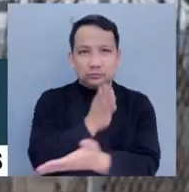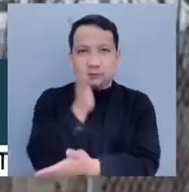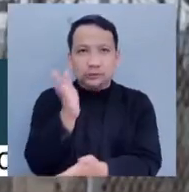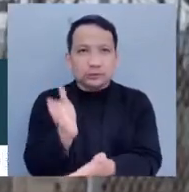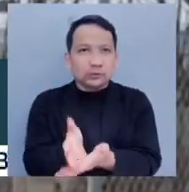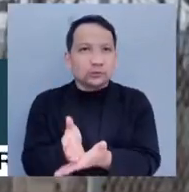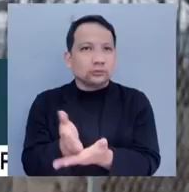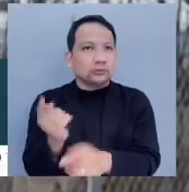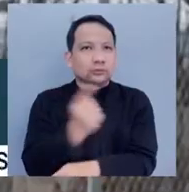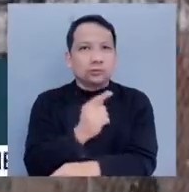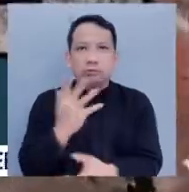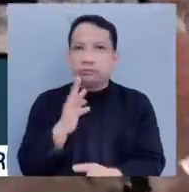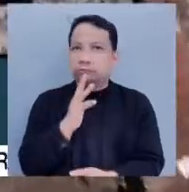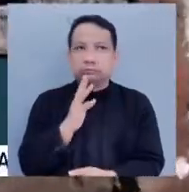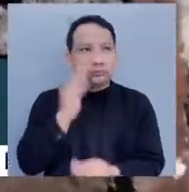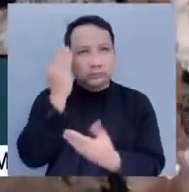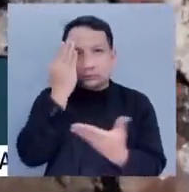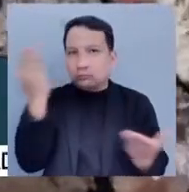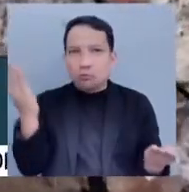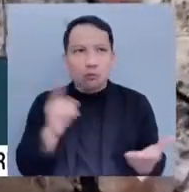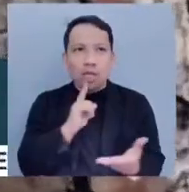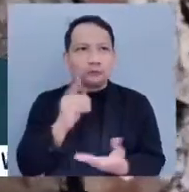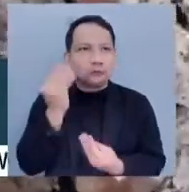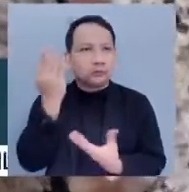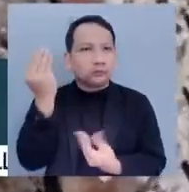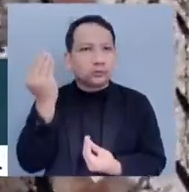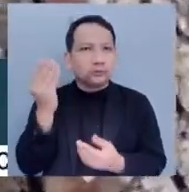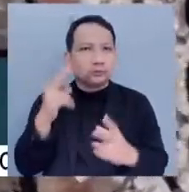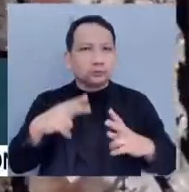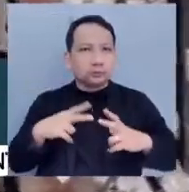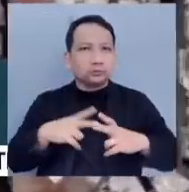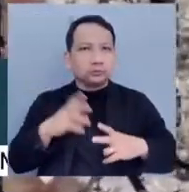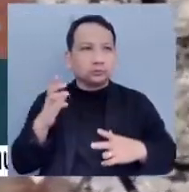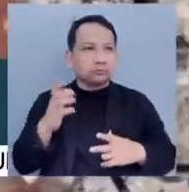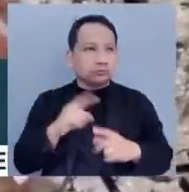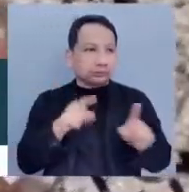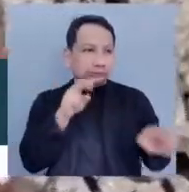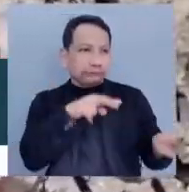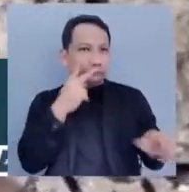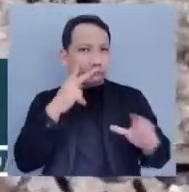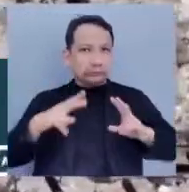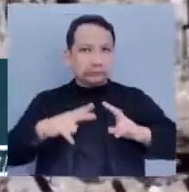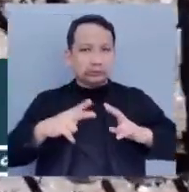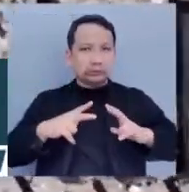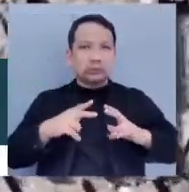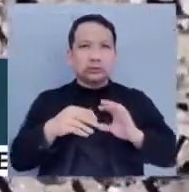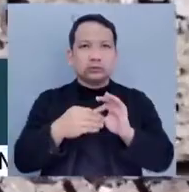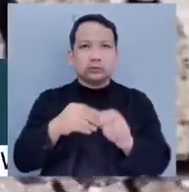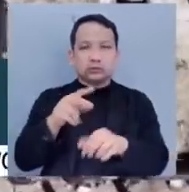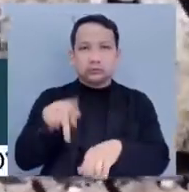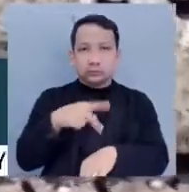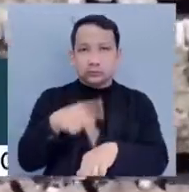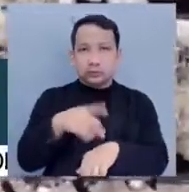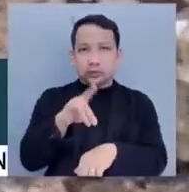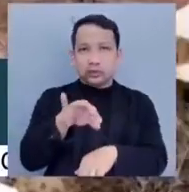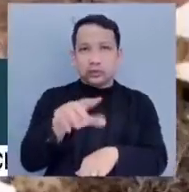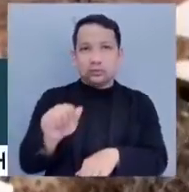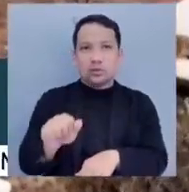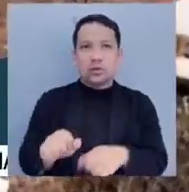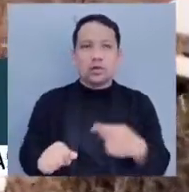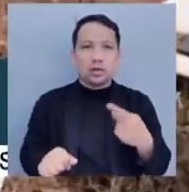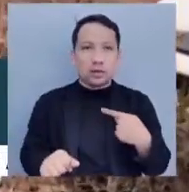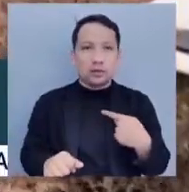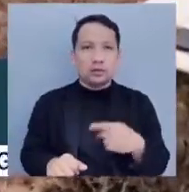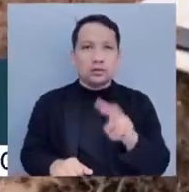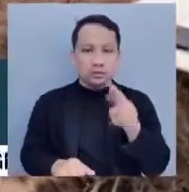days without speaking about the tragedy while on vacation at his Delaware beach house. Meanwhile, the Philippine Foreign Affairs Department confirms the